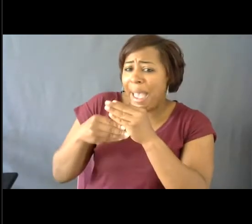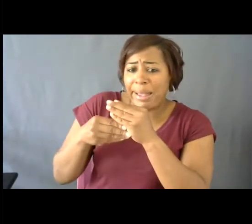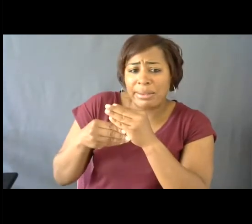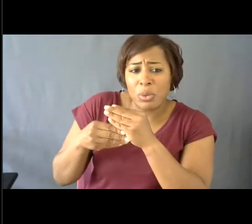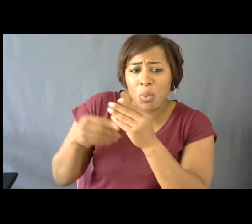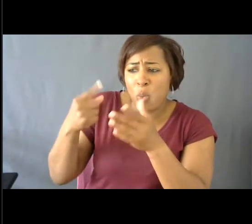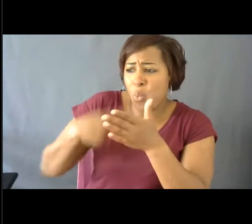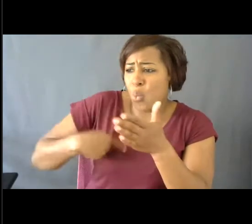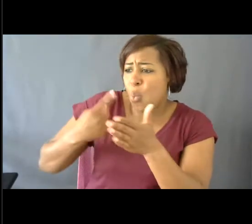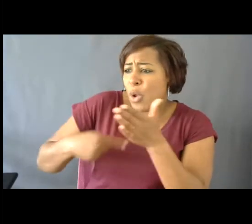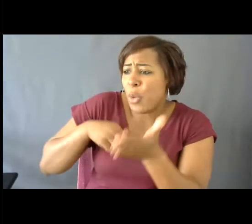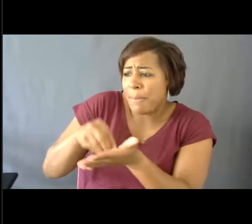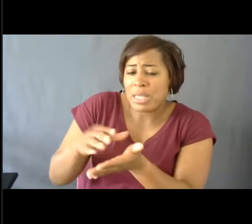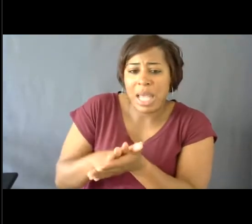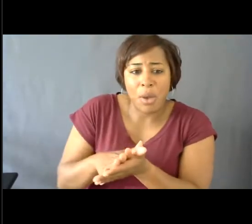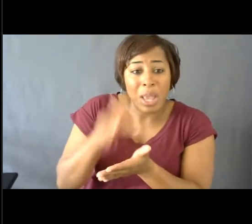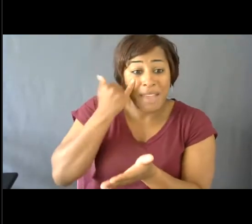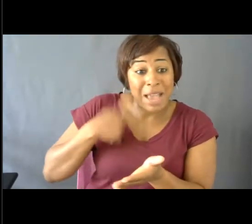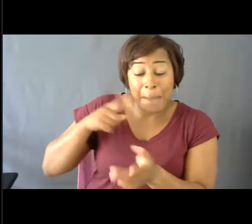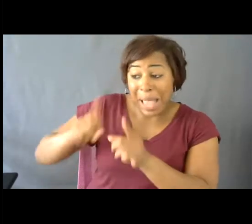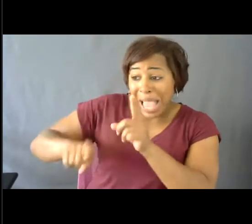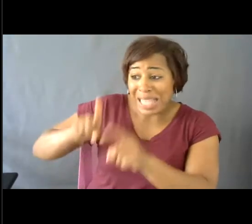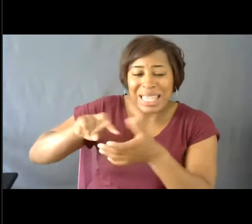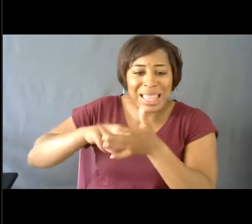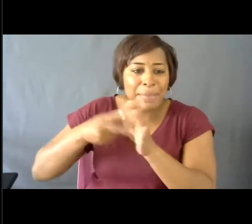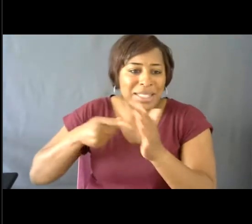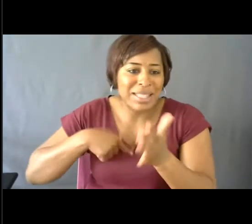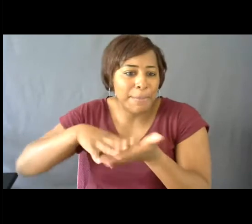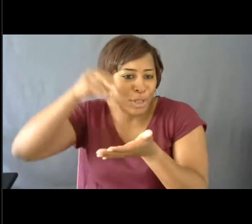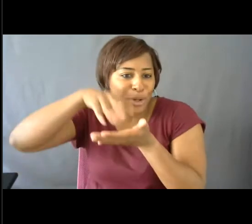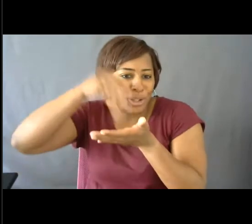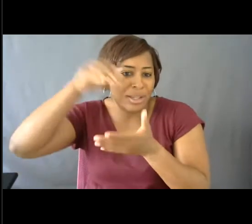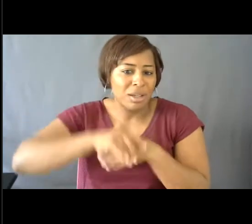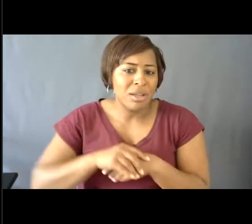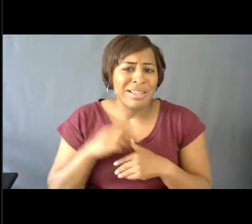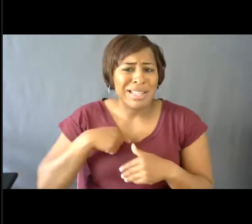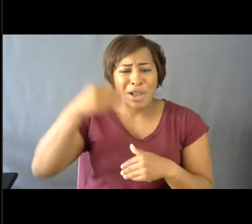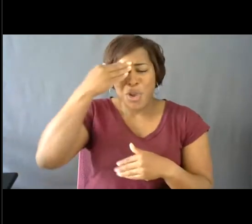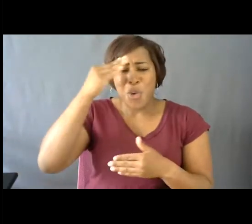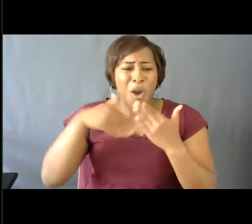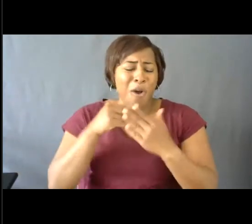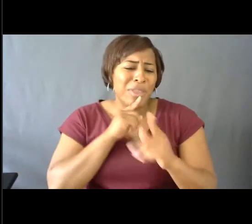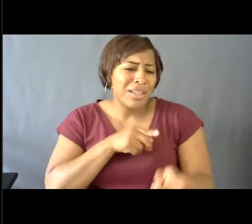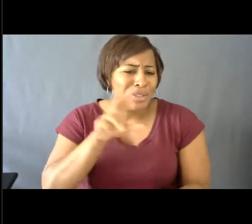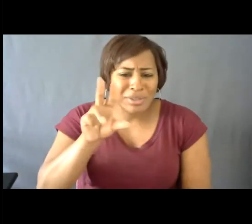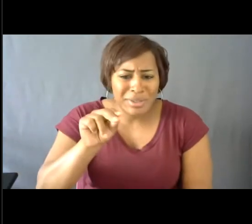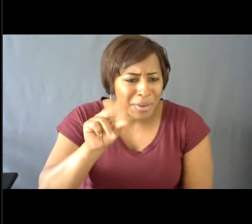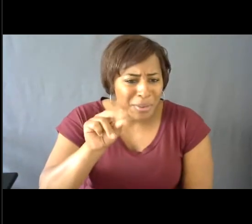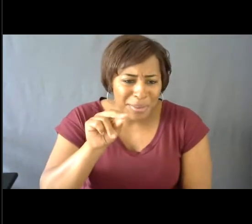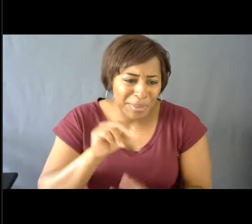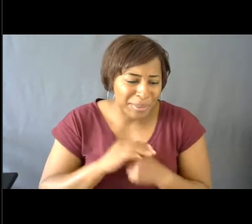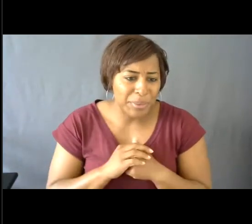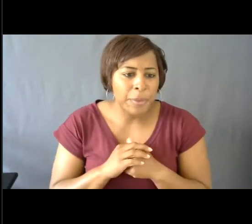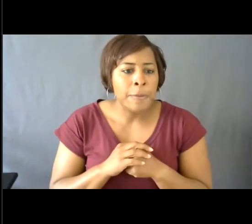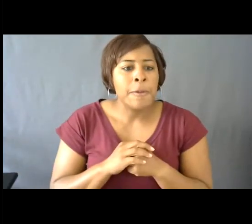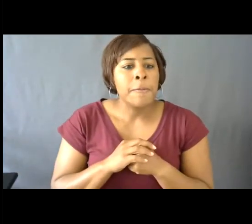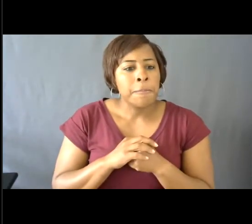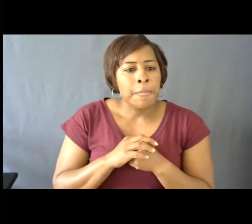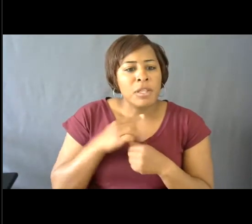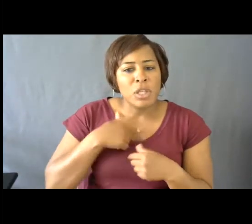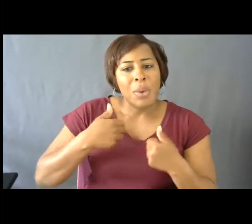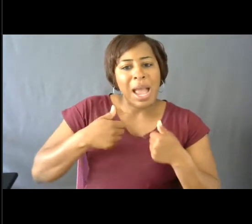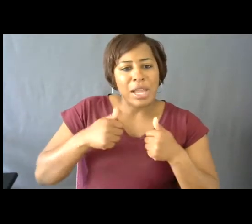it teaches me as well. And so, because I do not know all the answers. And so just trying to involve